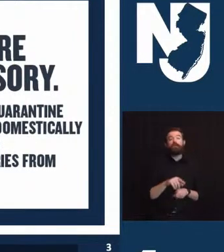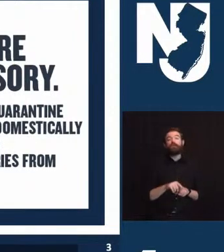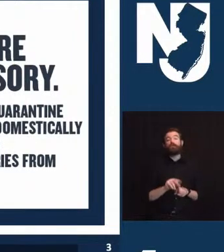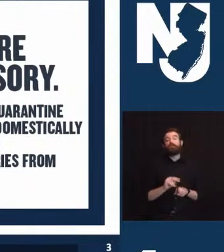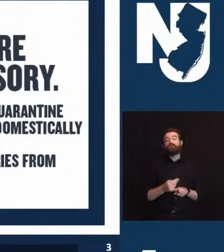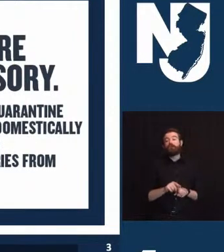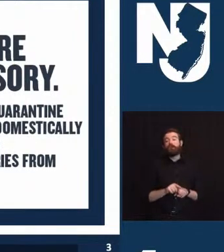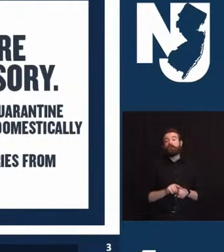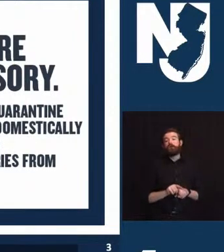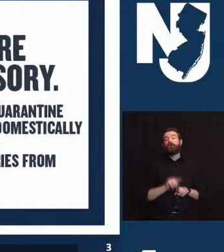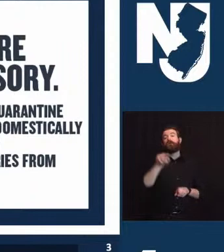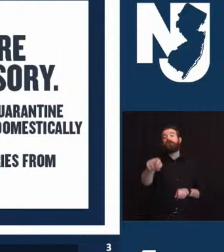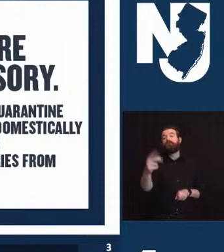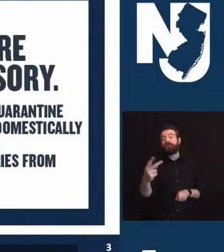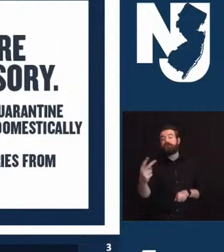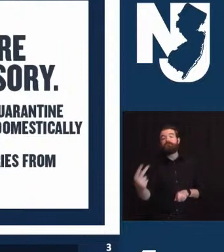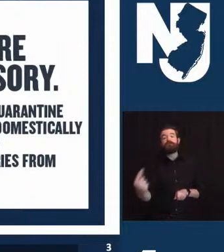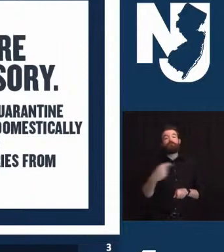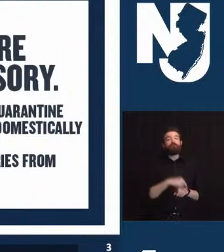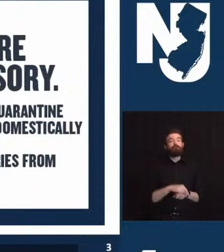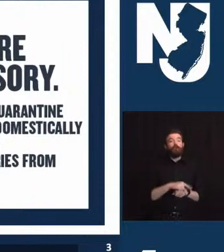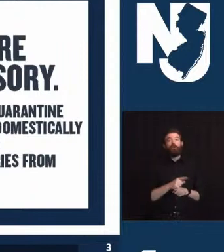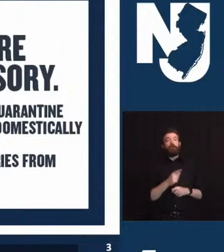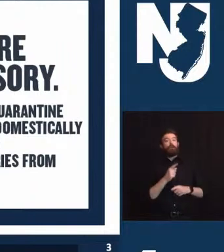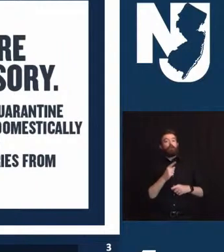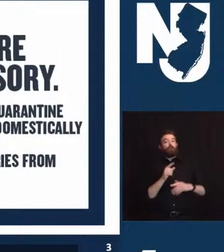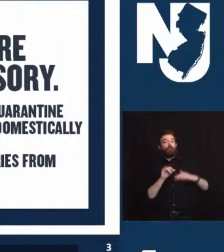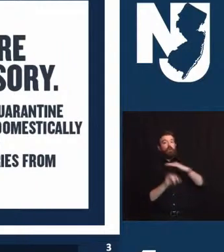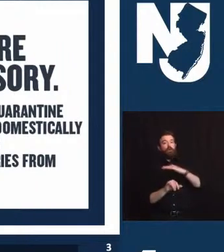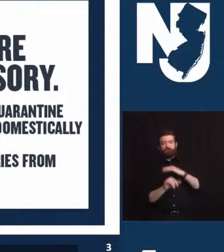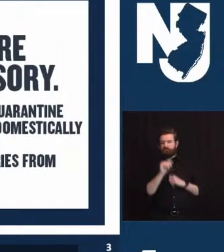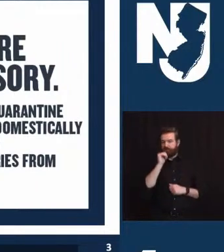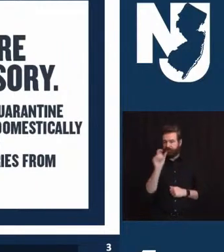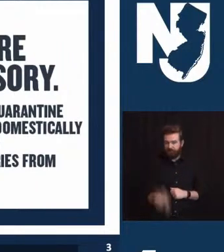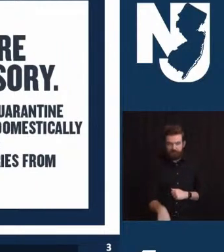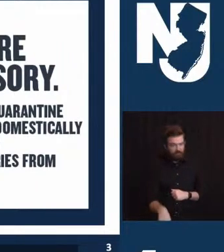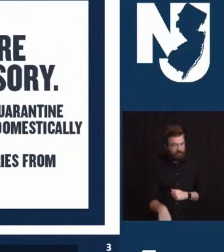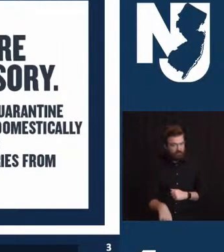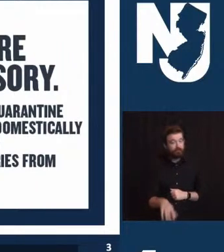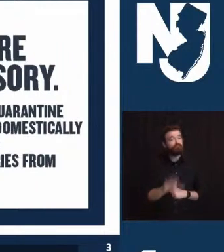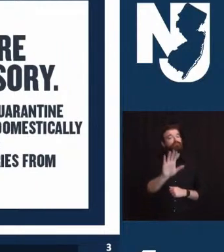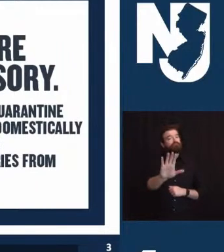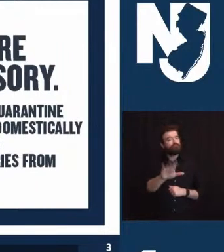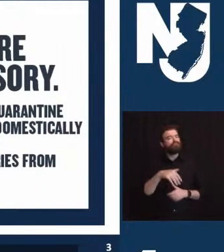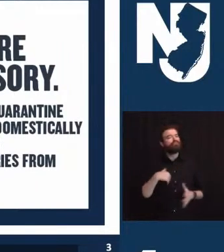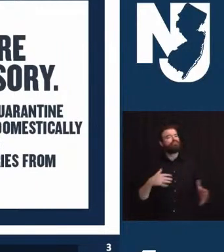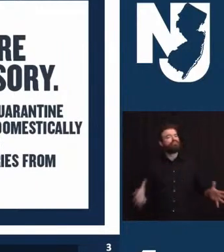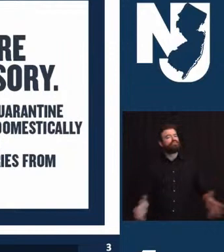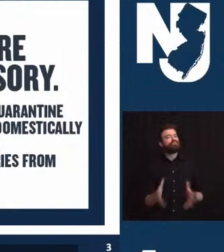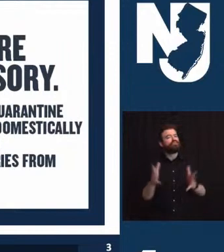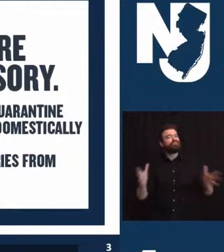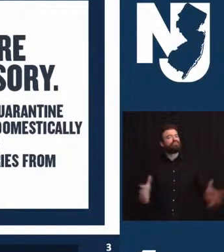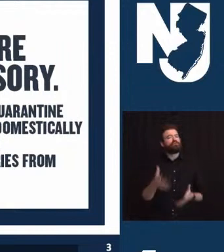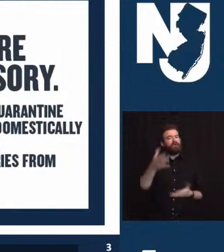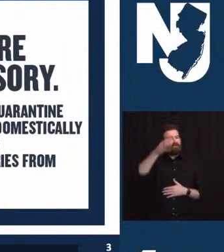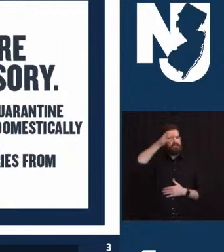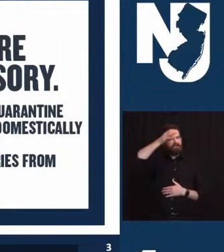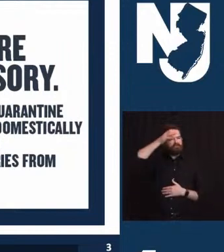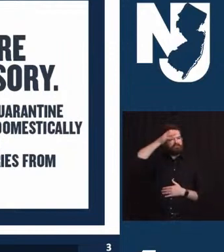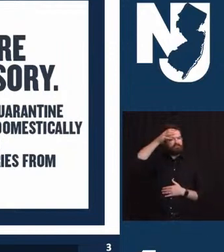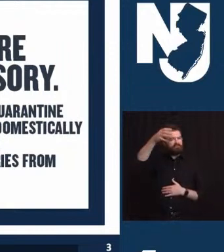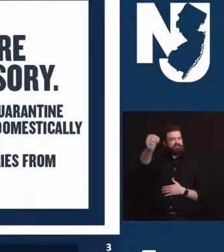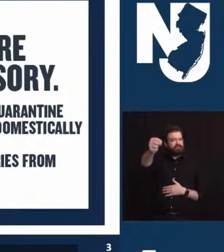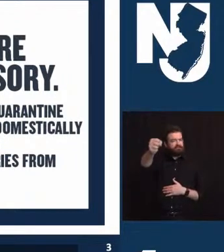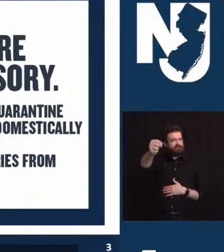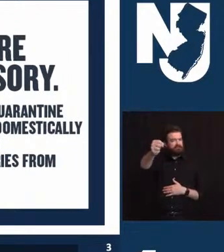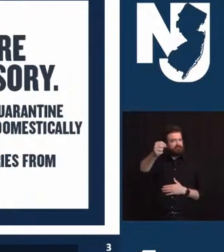from trips elsewhere. However, we do encourage everyone to continue to exercise common sense when traveling